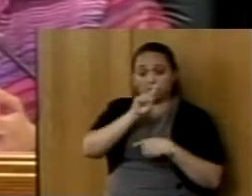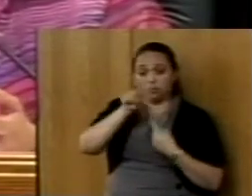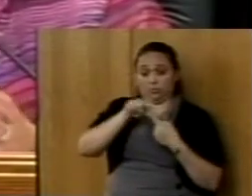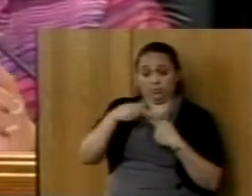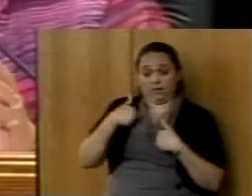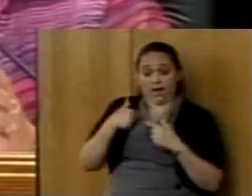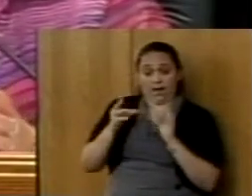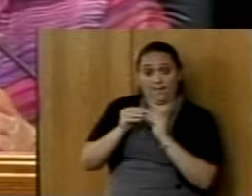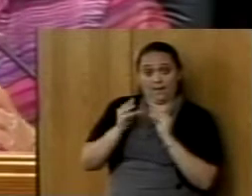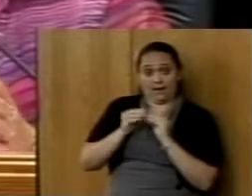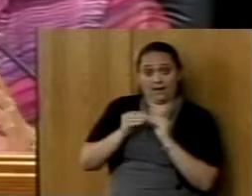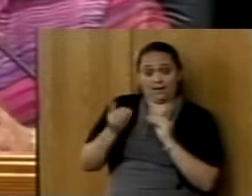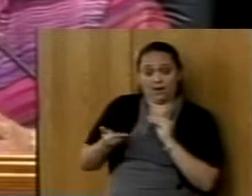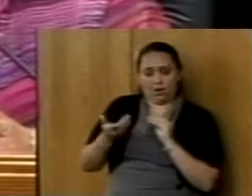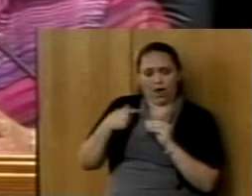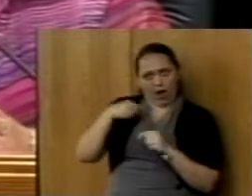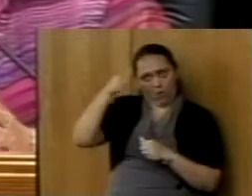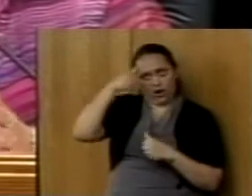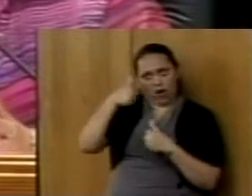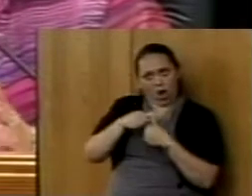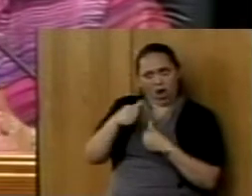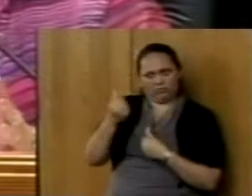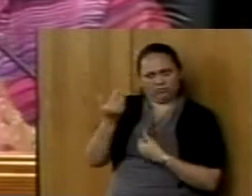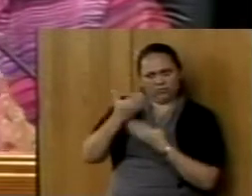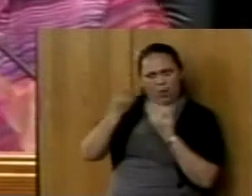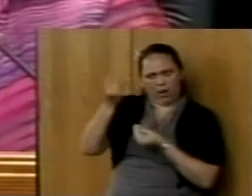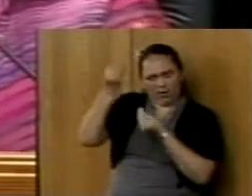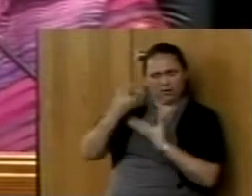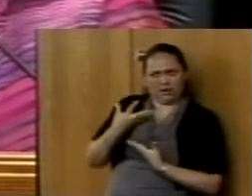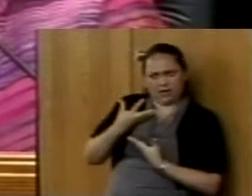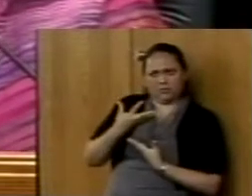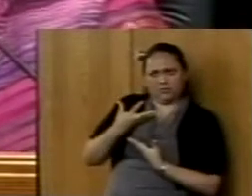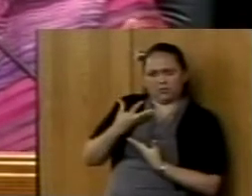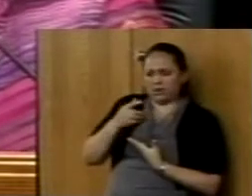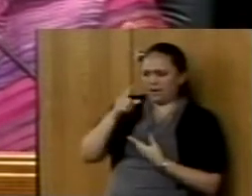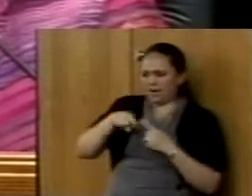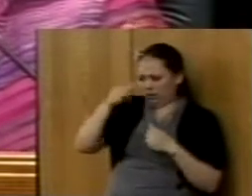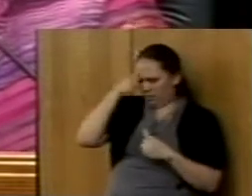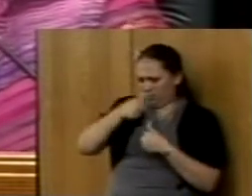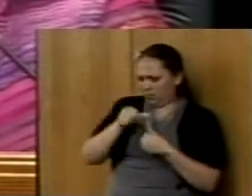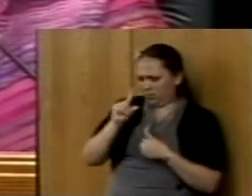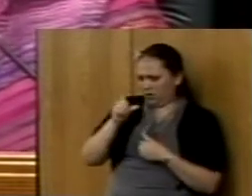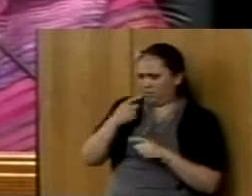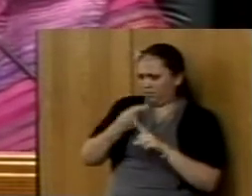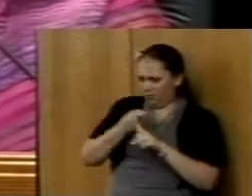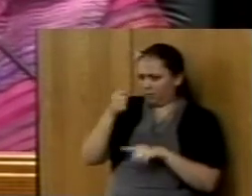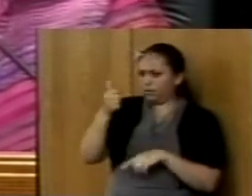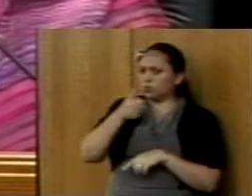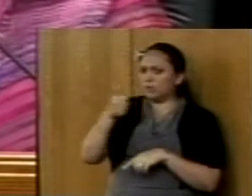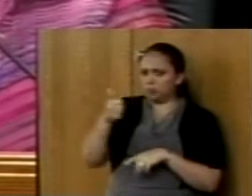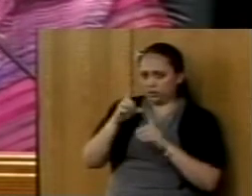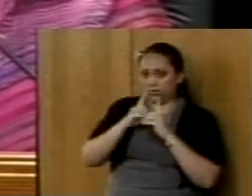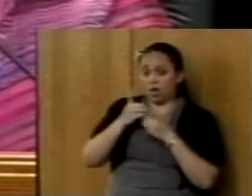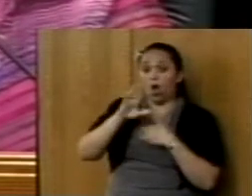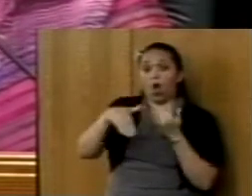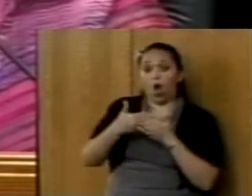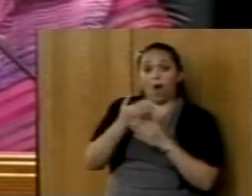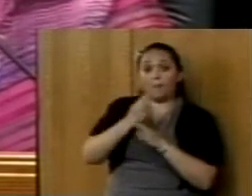meeting here, I recall being told, and I can't remember which, I'm sure it was from the transportation department, that